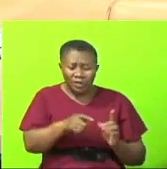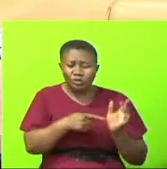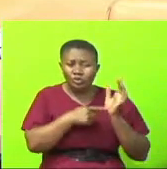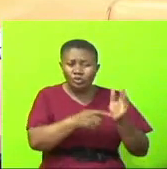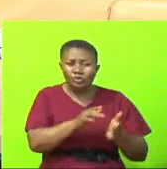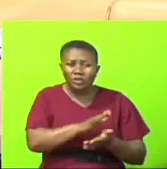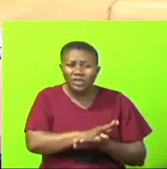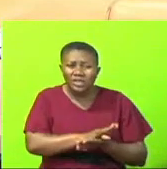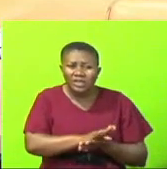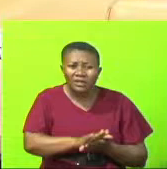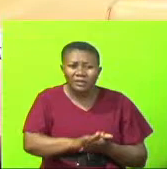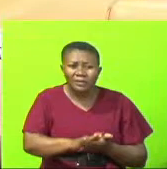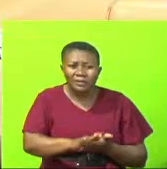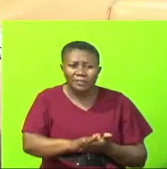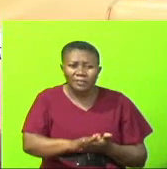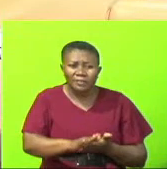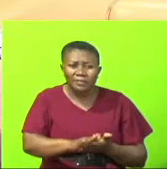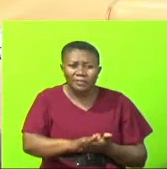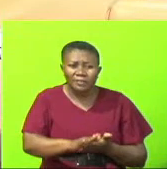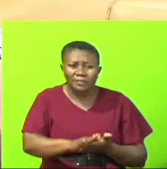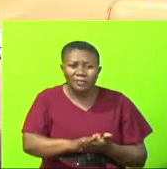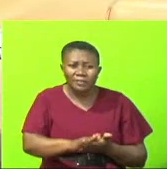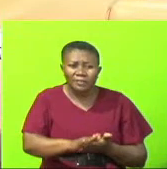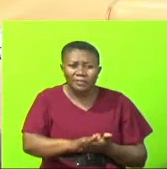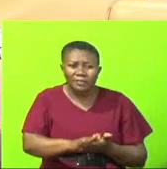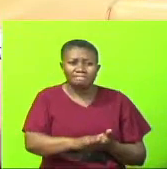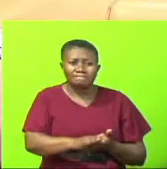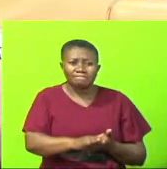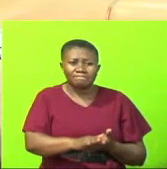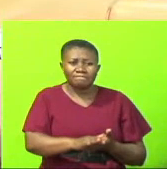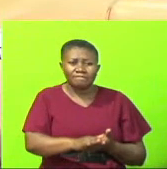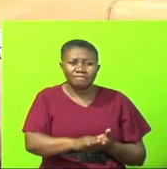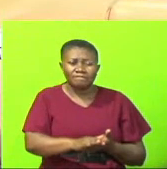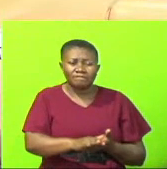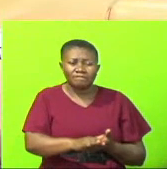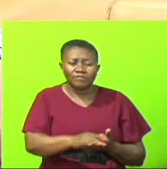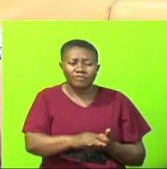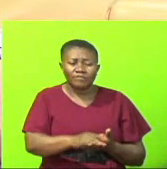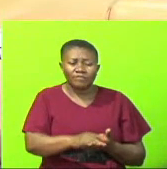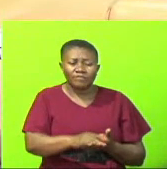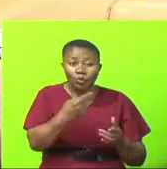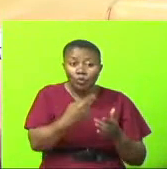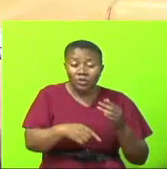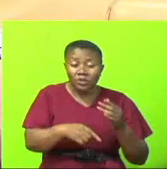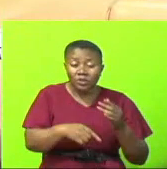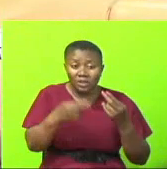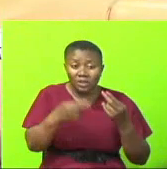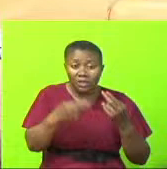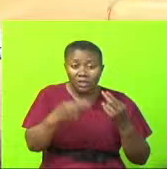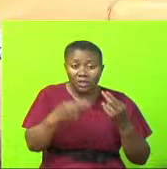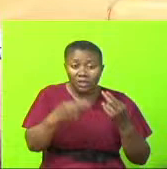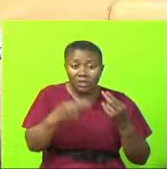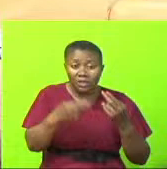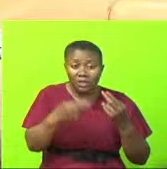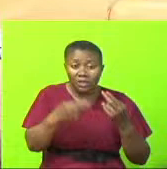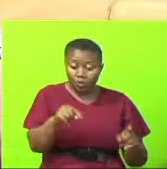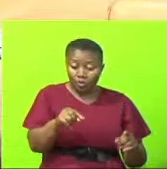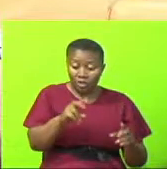In matters of statements, rulings are not made on it. What happens is that the matter, if it is serious